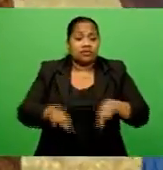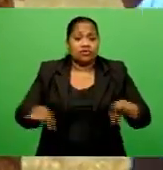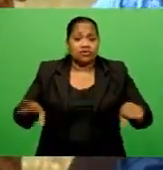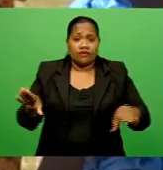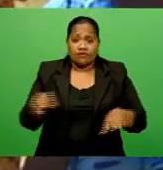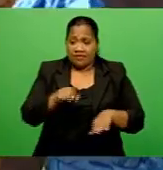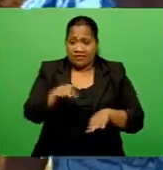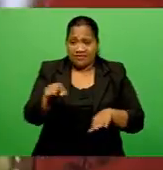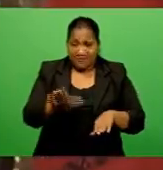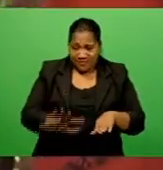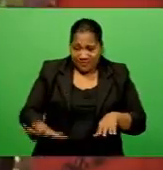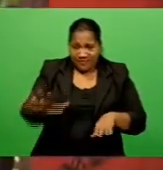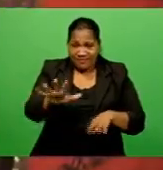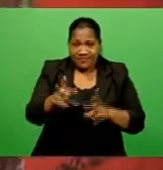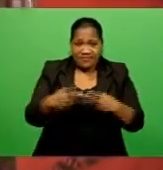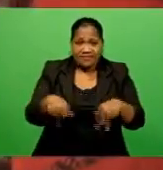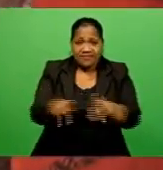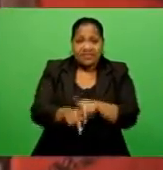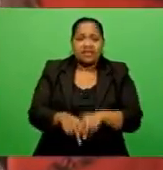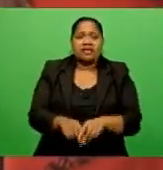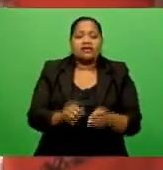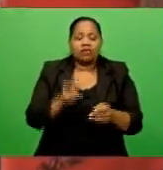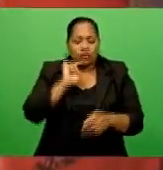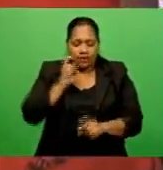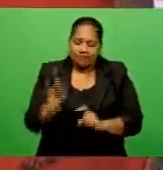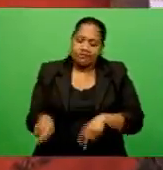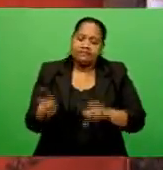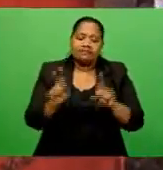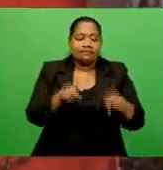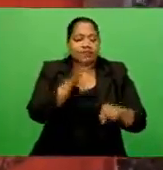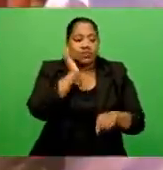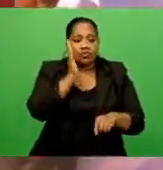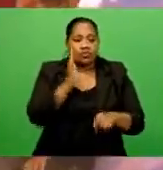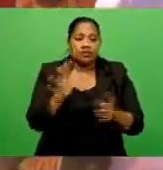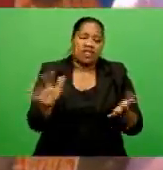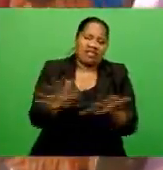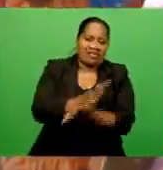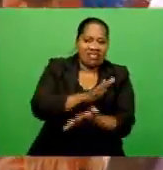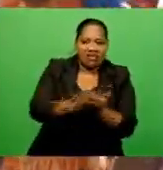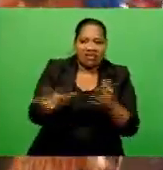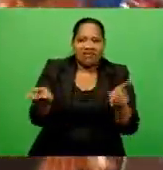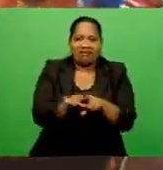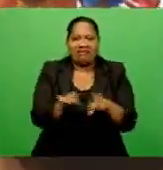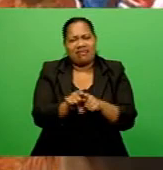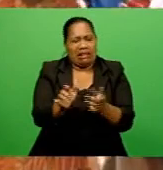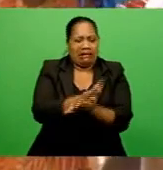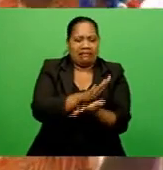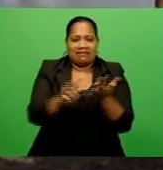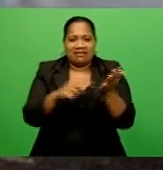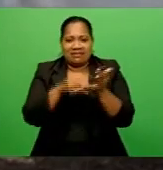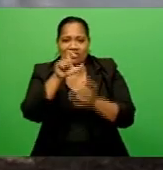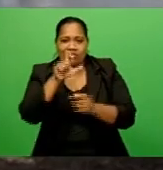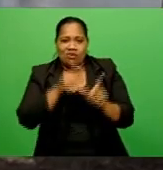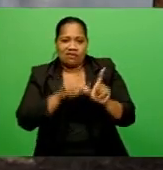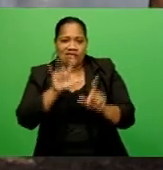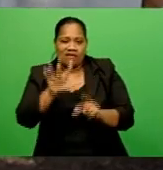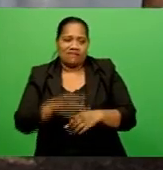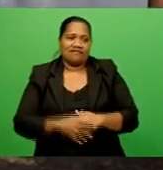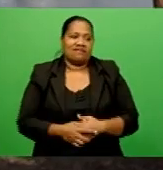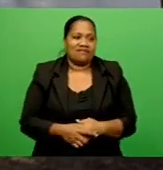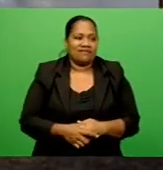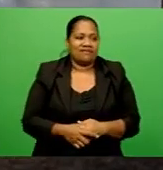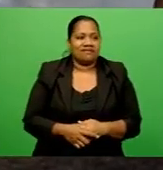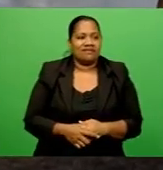these affected communities will be attending schools that were also damaged by tropical cyclone Yasa. Eleanor